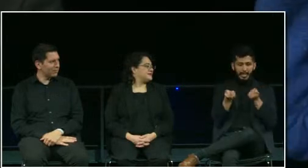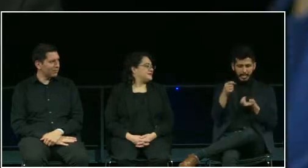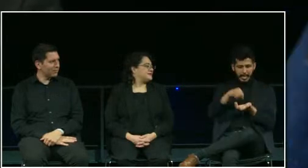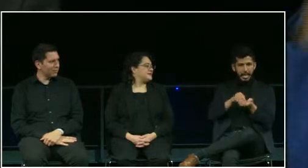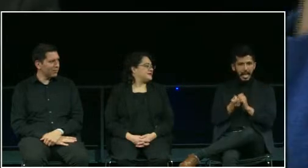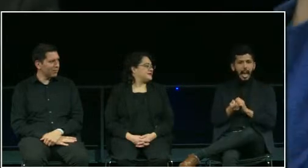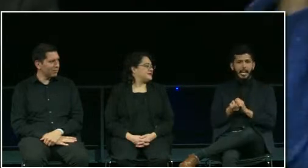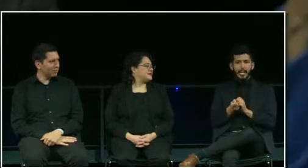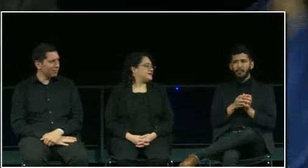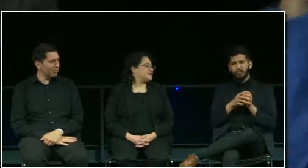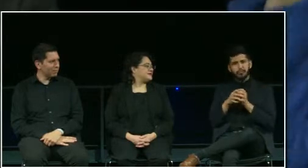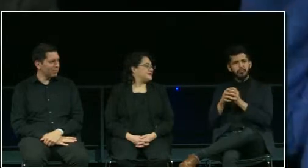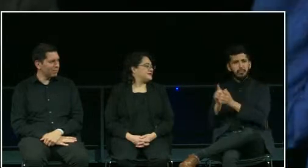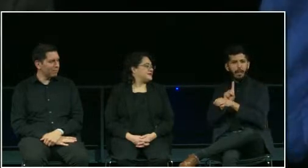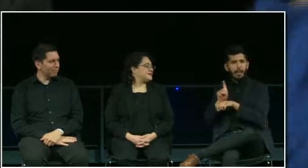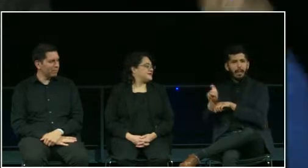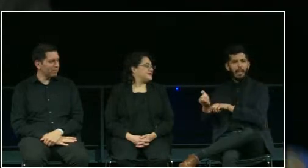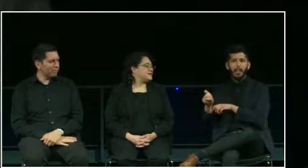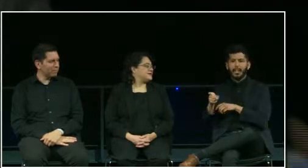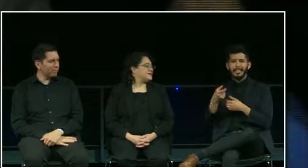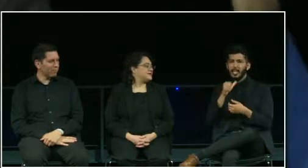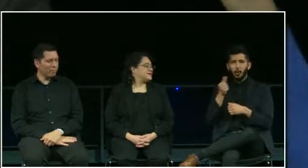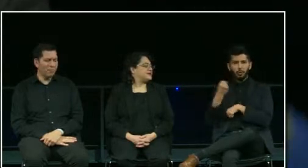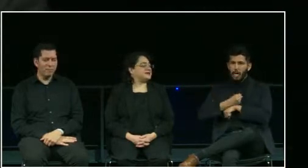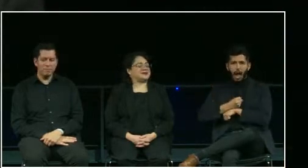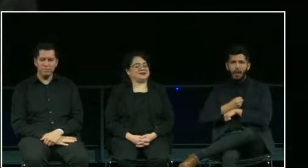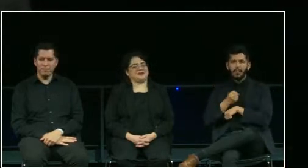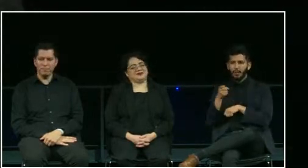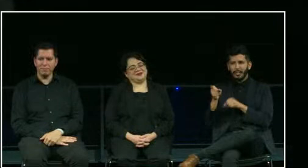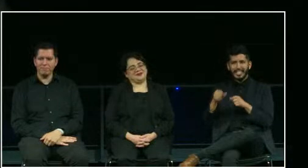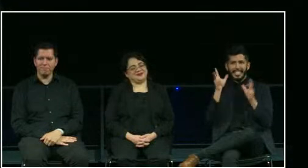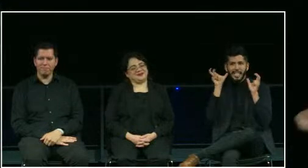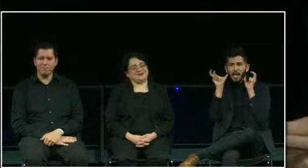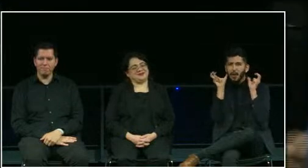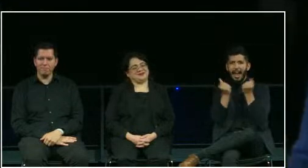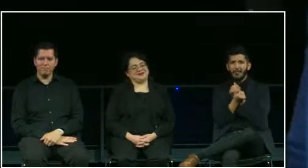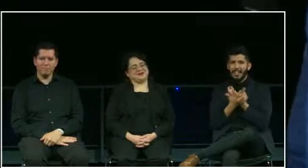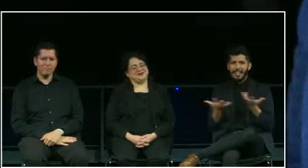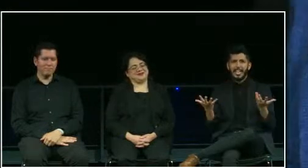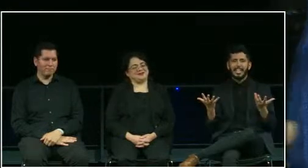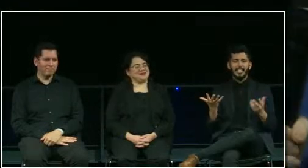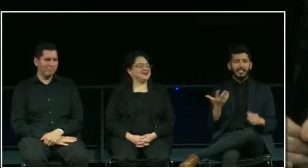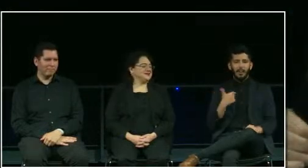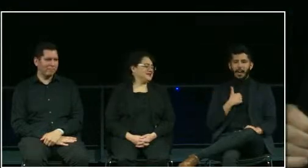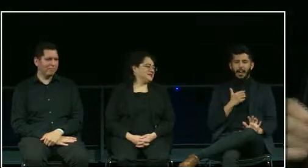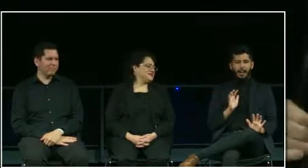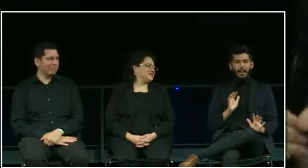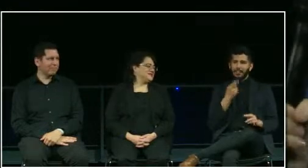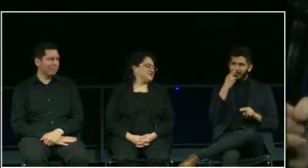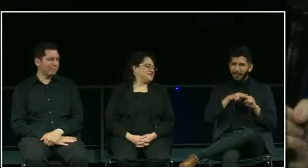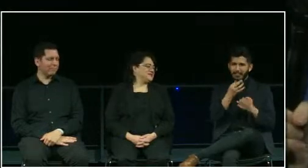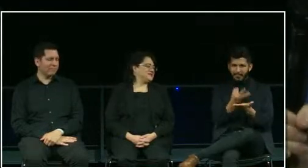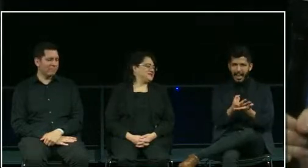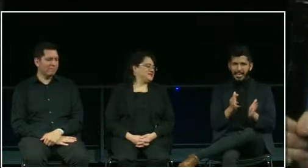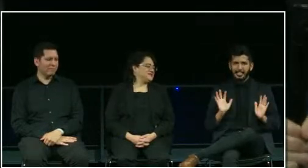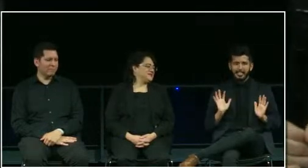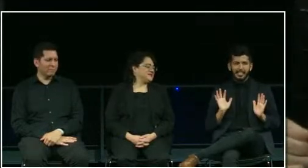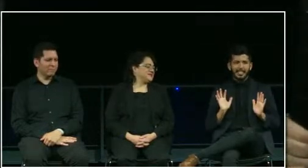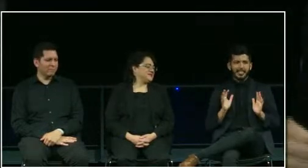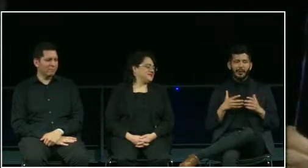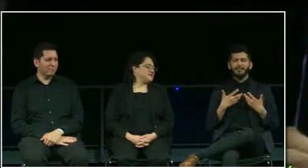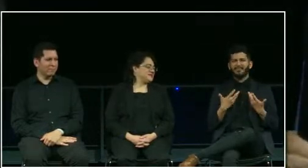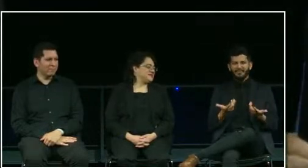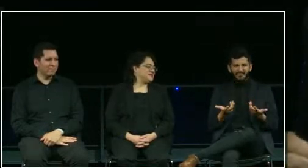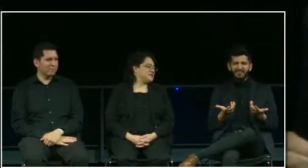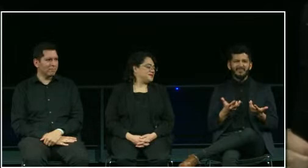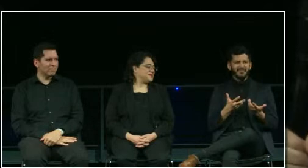ears, they don't shut off. They think it's your, anyway, fun fact. So there was a lot of that, and it was super,